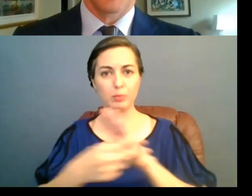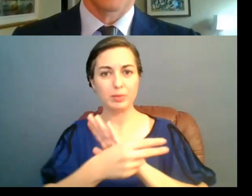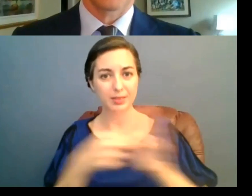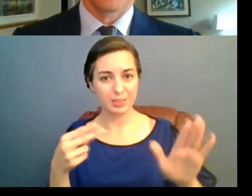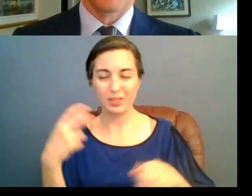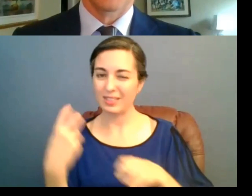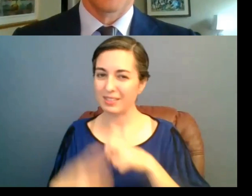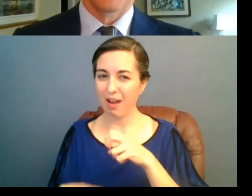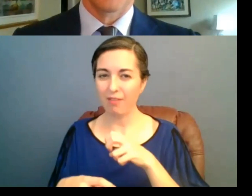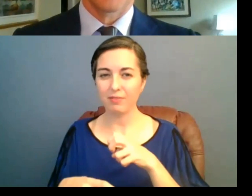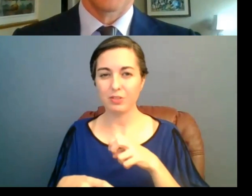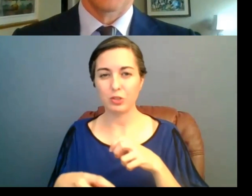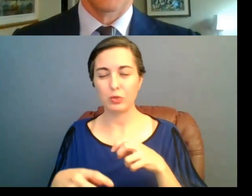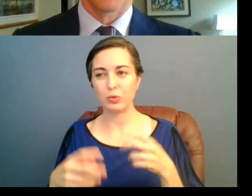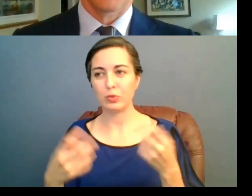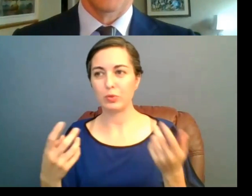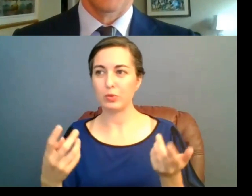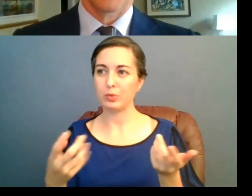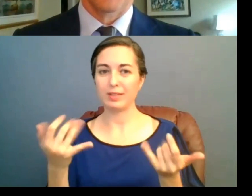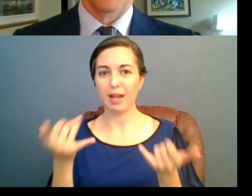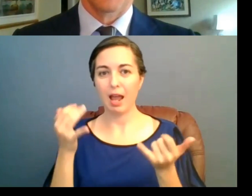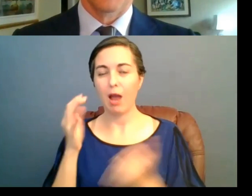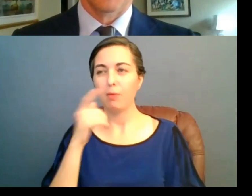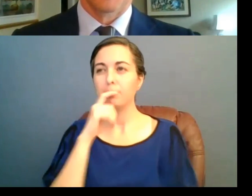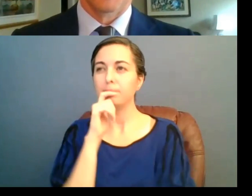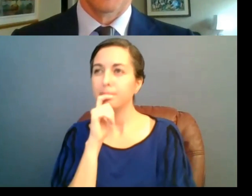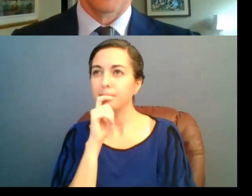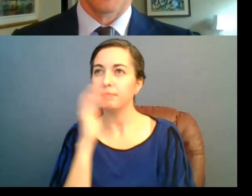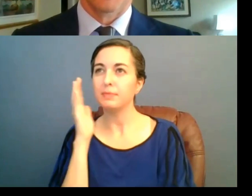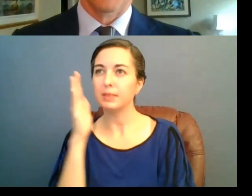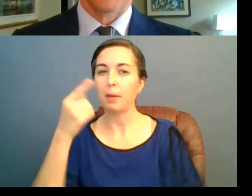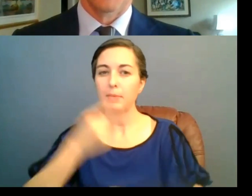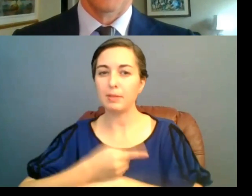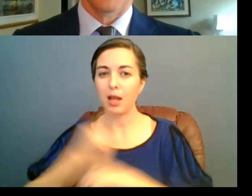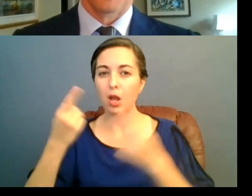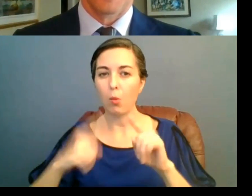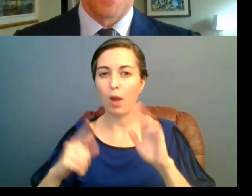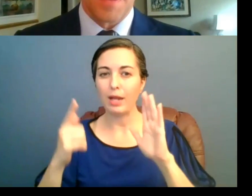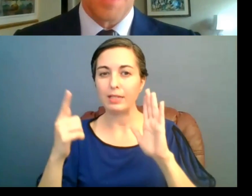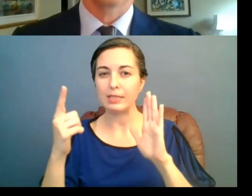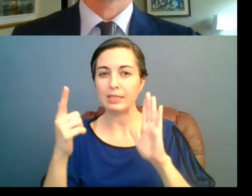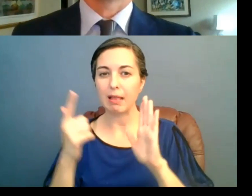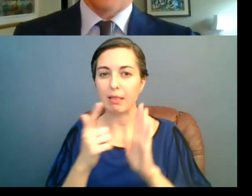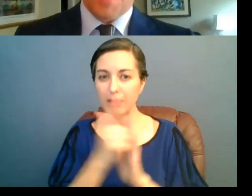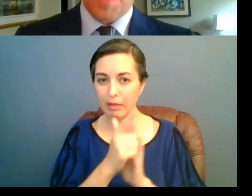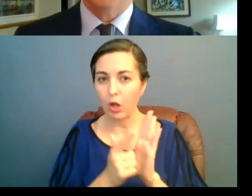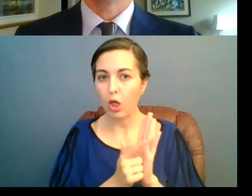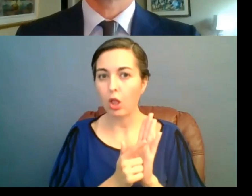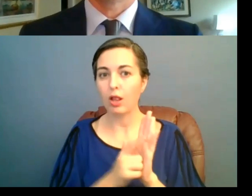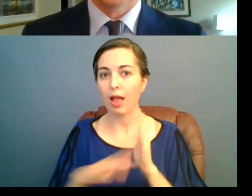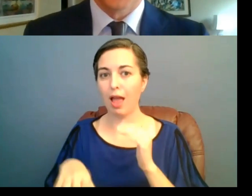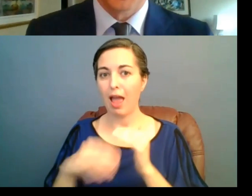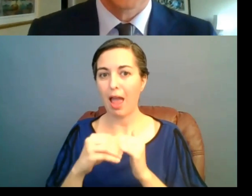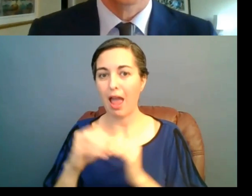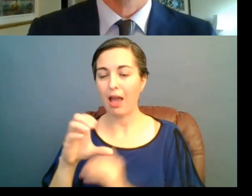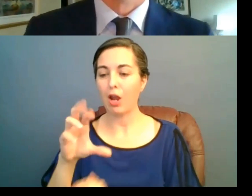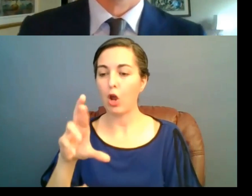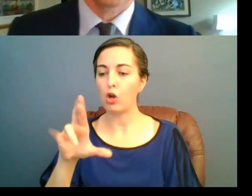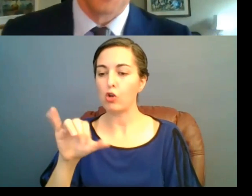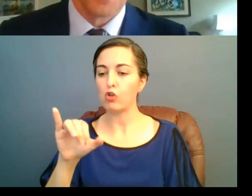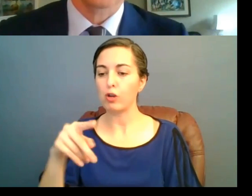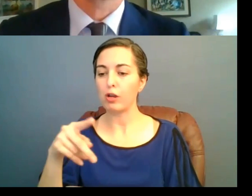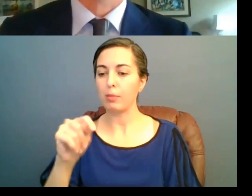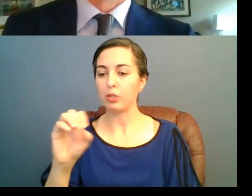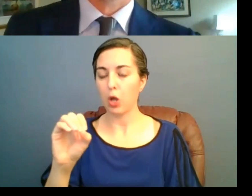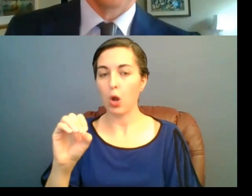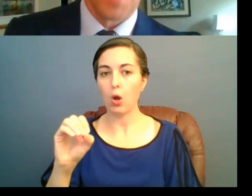tough now we're looking at, someday once it's legal at cryptocurrency and those types of sports betting,